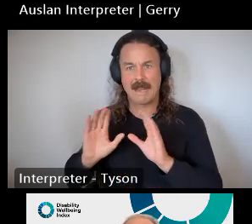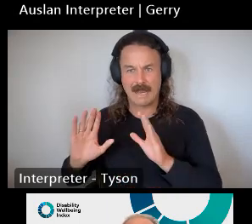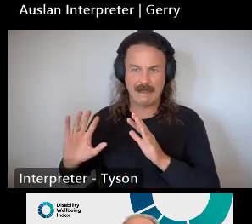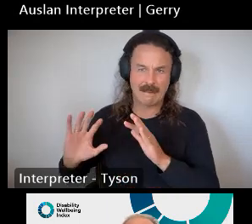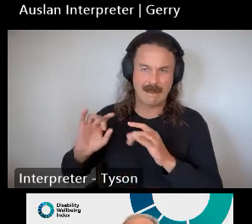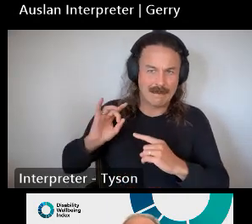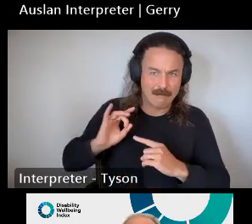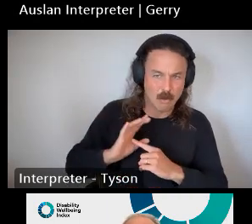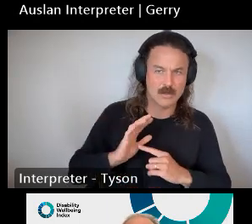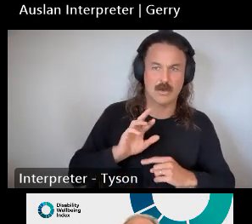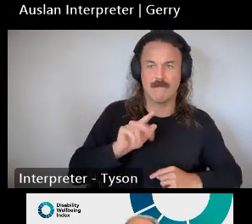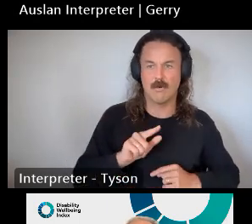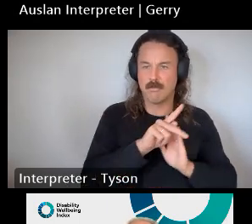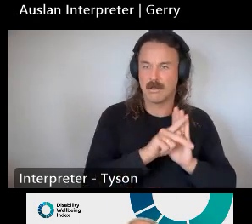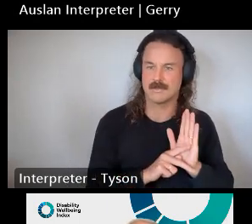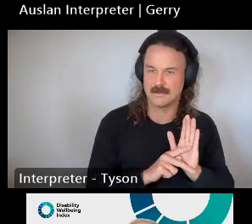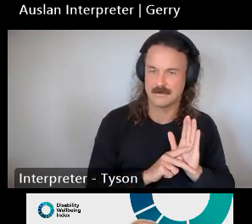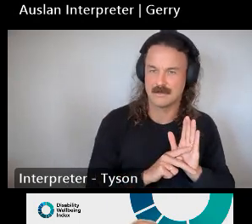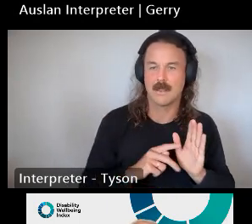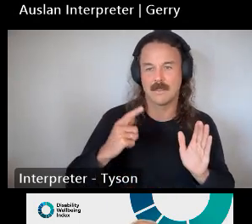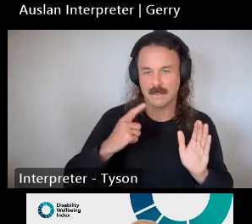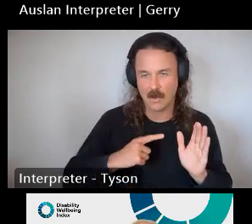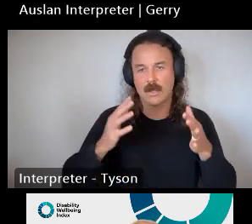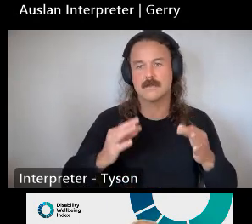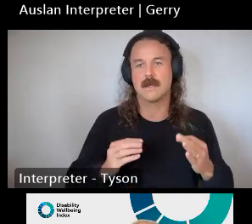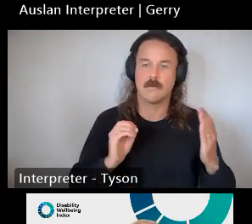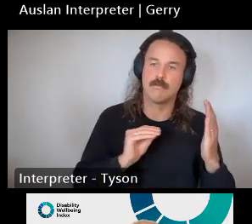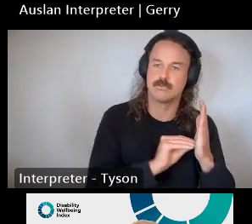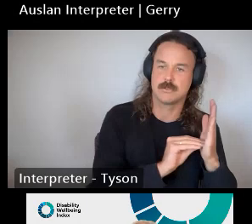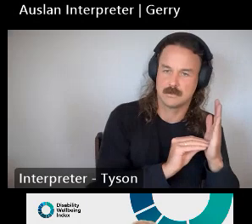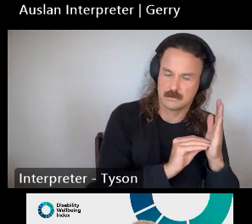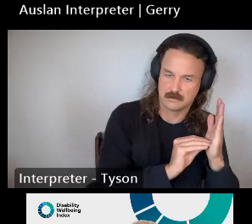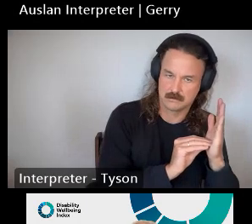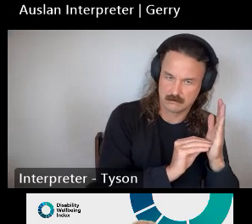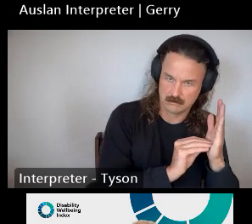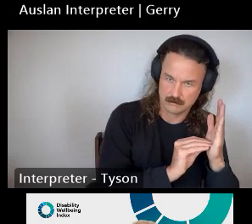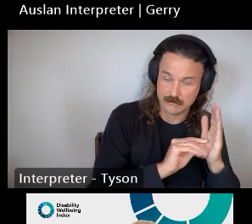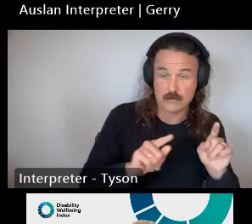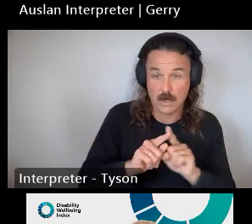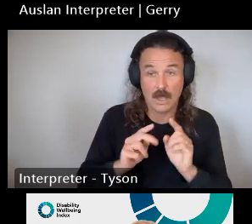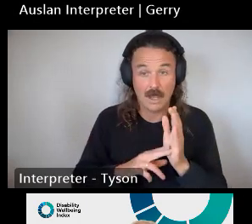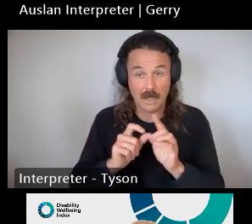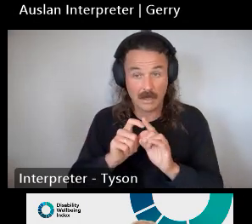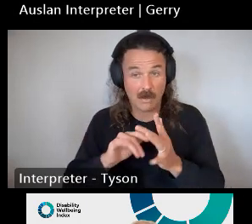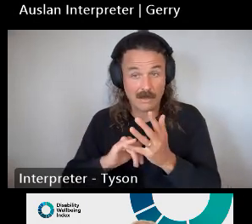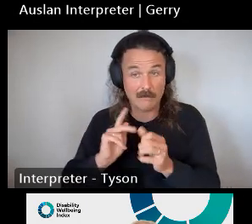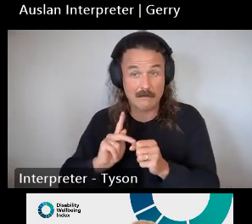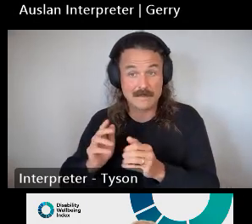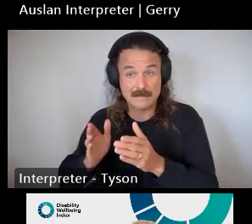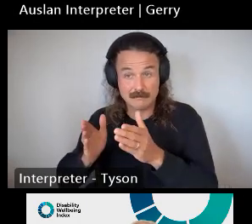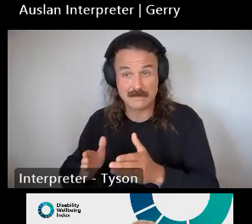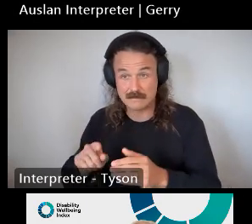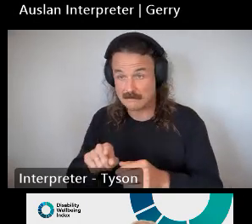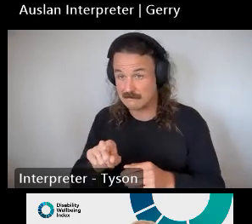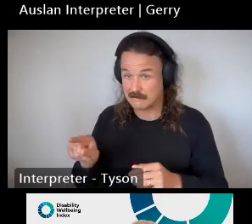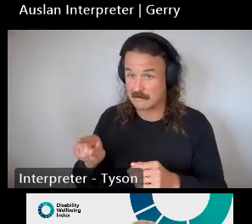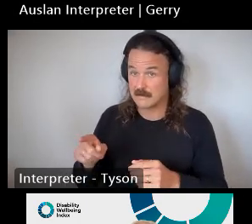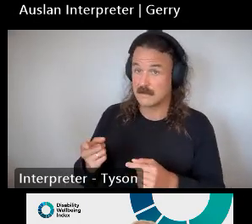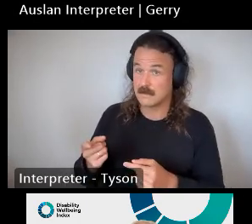end. Also, we also received the feedback from NDIS participants talking about their well-being change